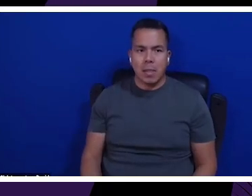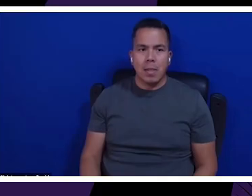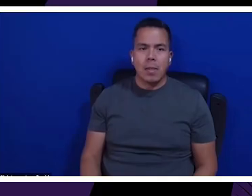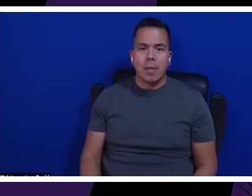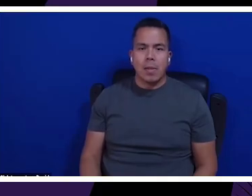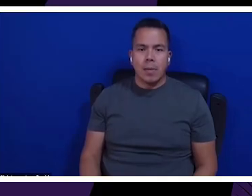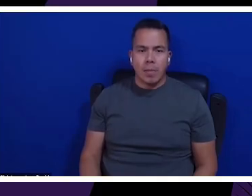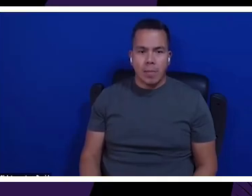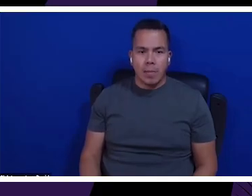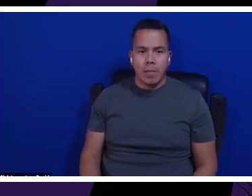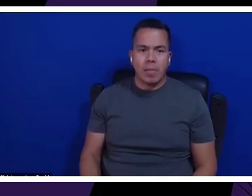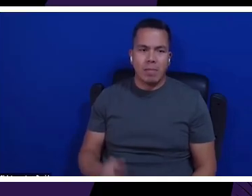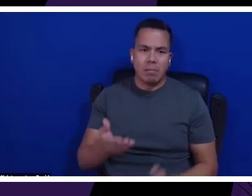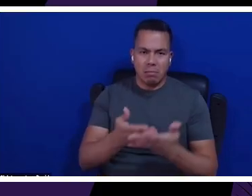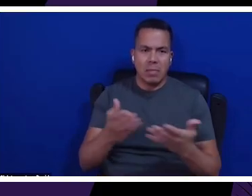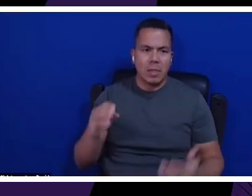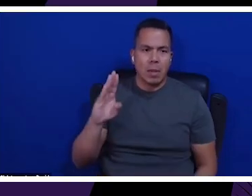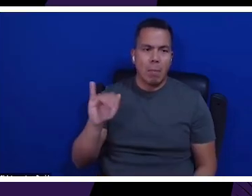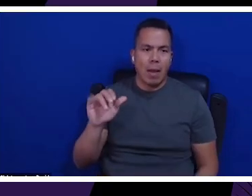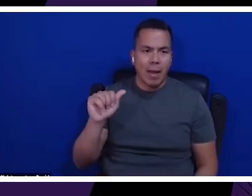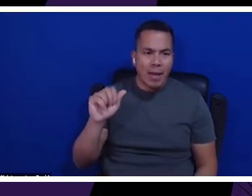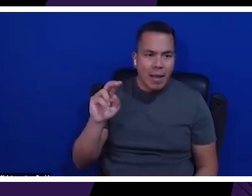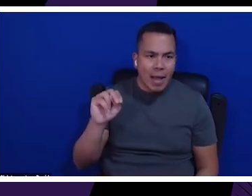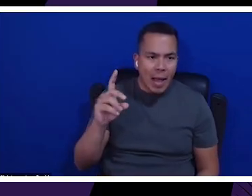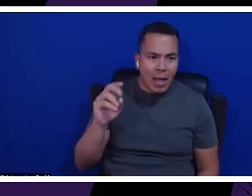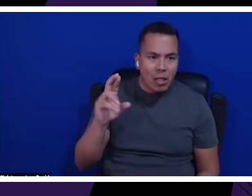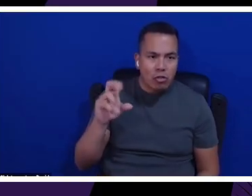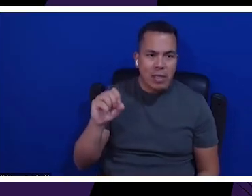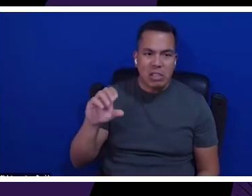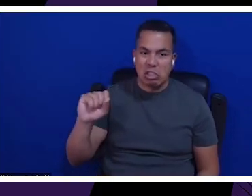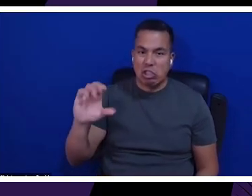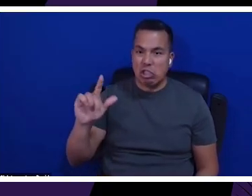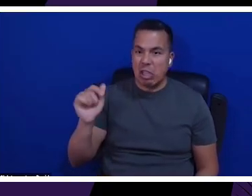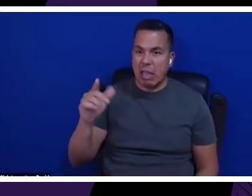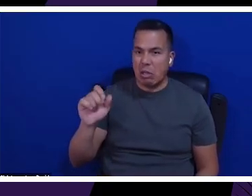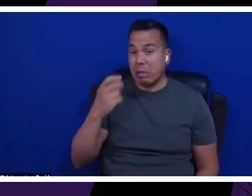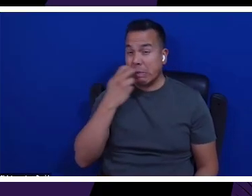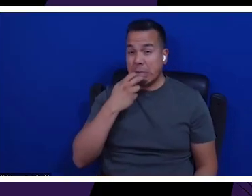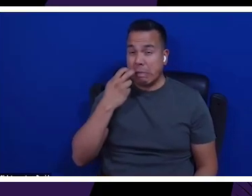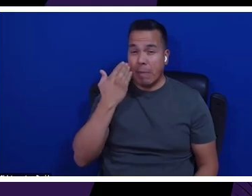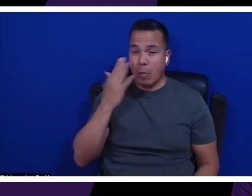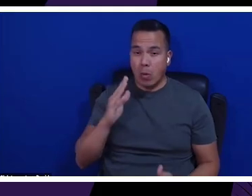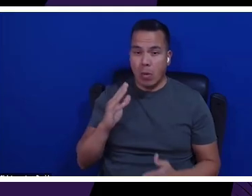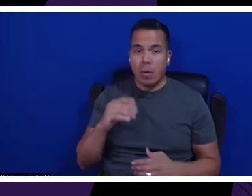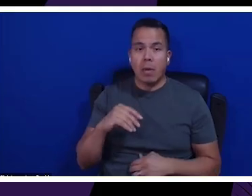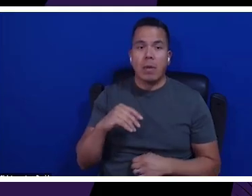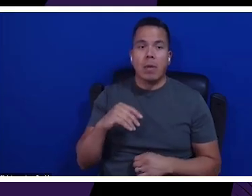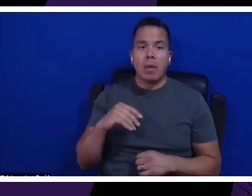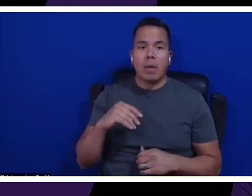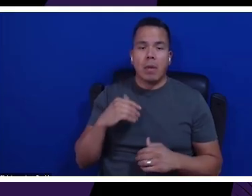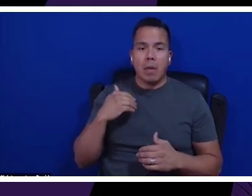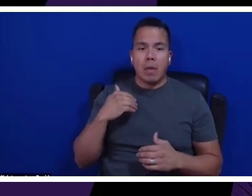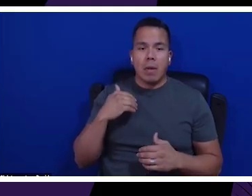Andreas Schlegel. Again, I hope I'm pronouncing that correctly. I know everything is small. I need to fix it.